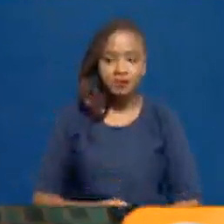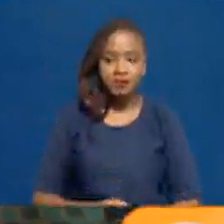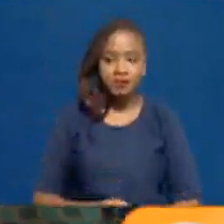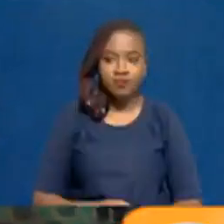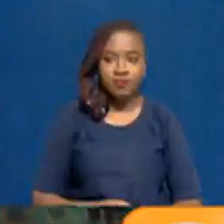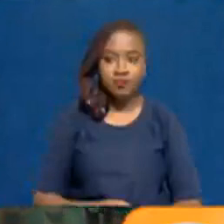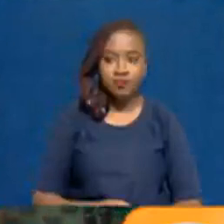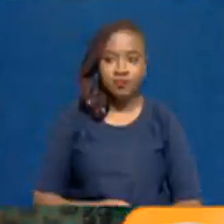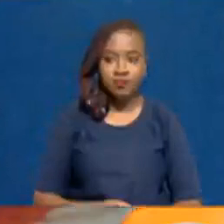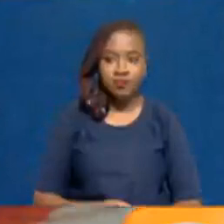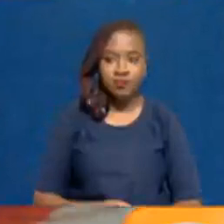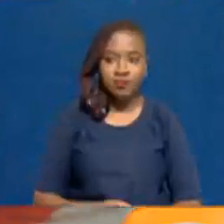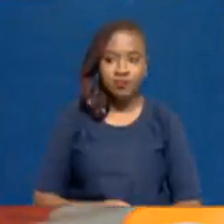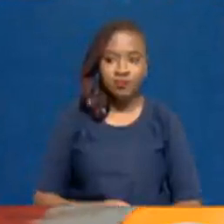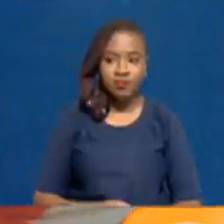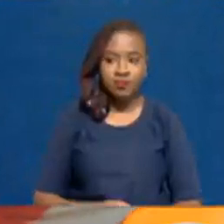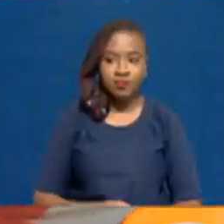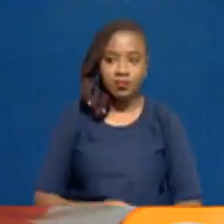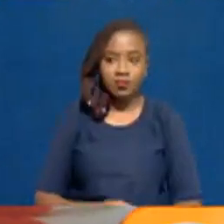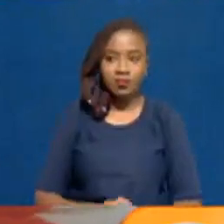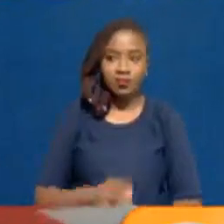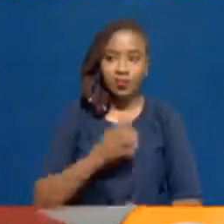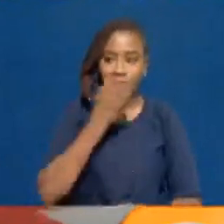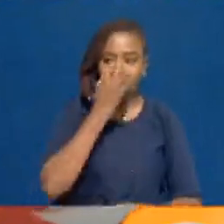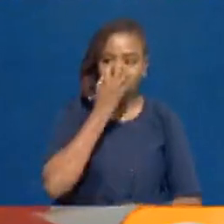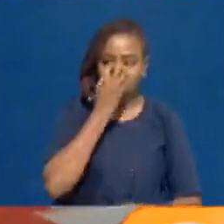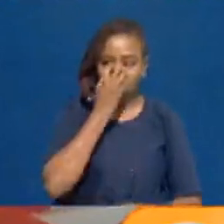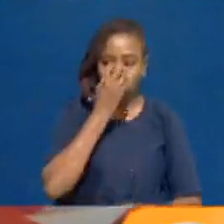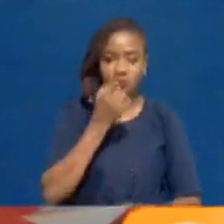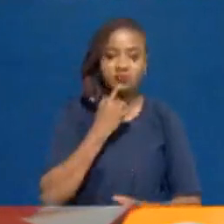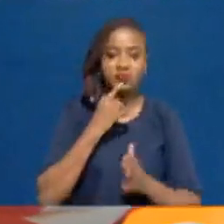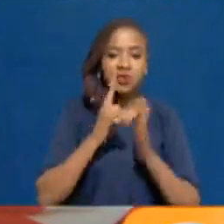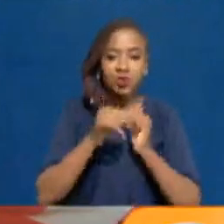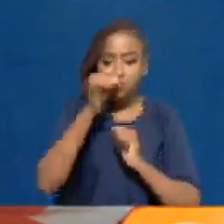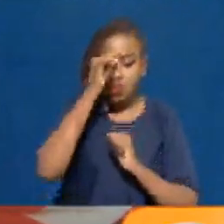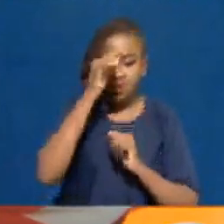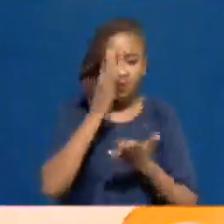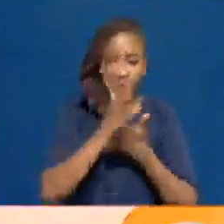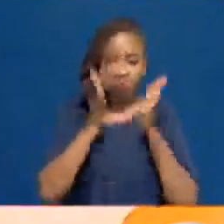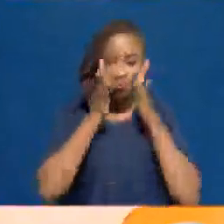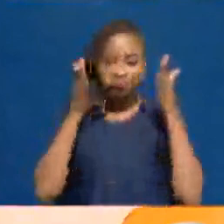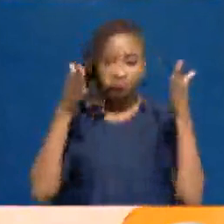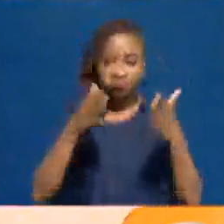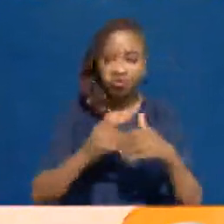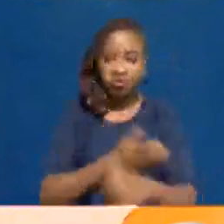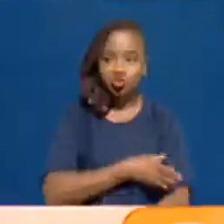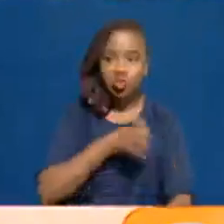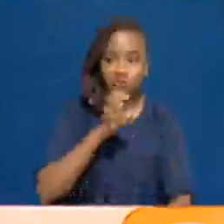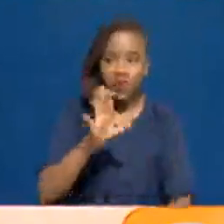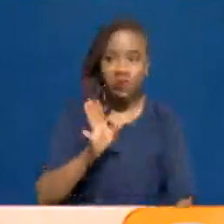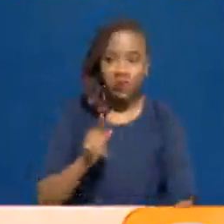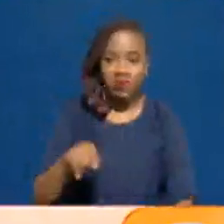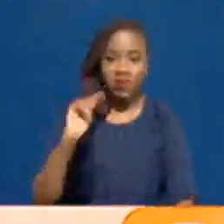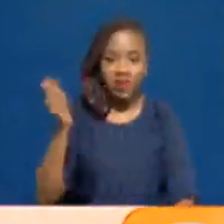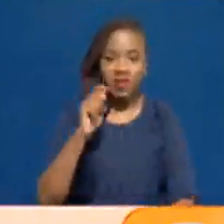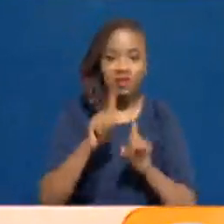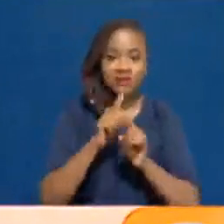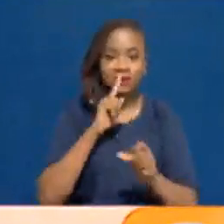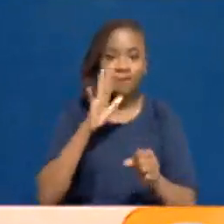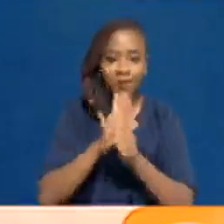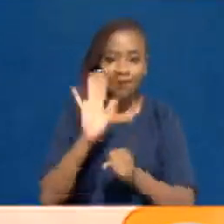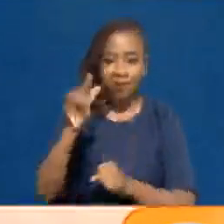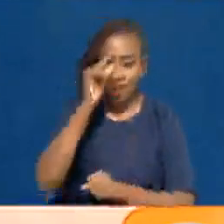banking for them, it works. President William Ruto reiterated the government's commitment to empowering the women of Kenya, promising that the